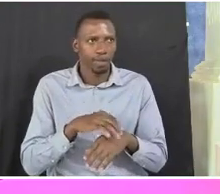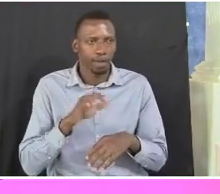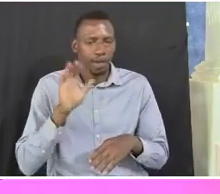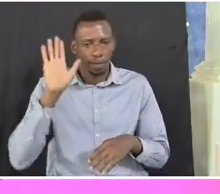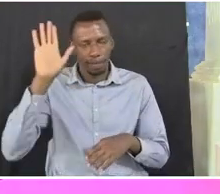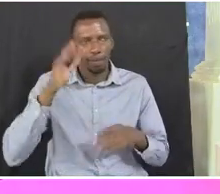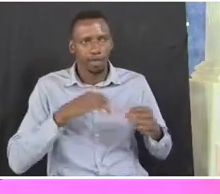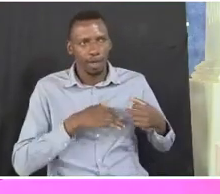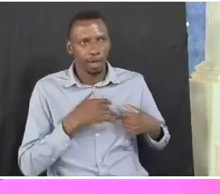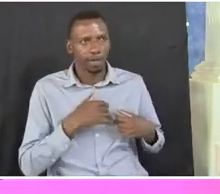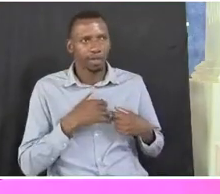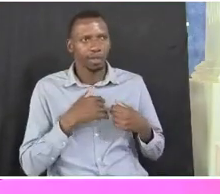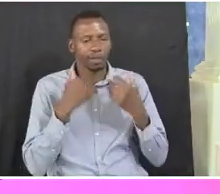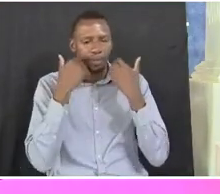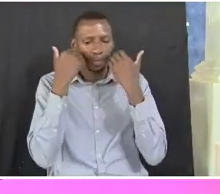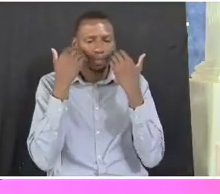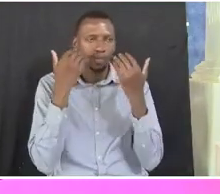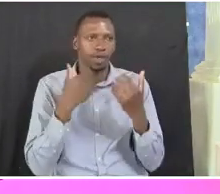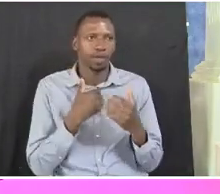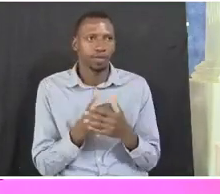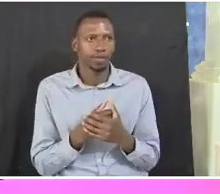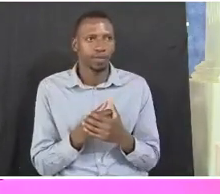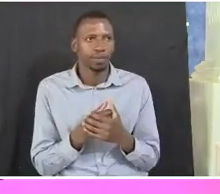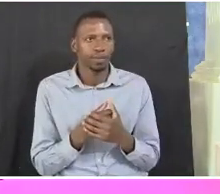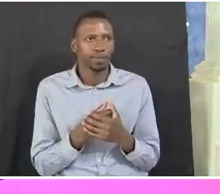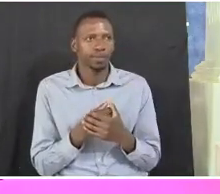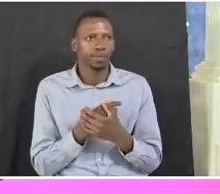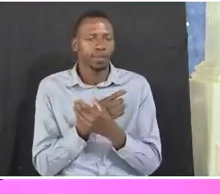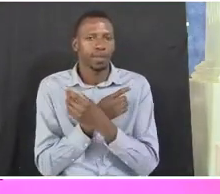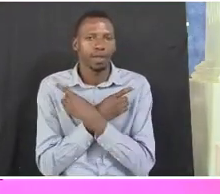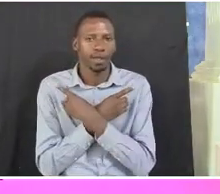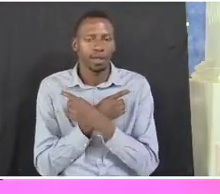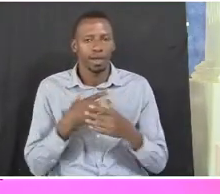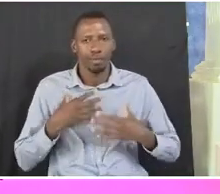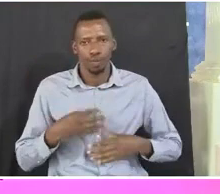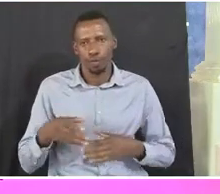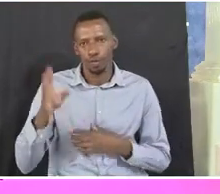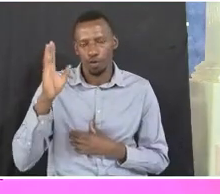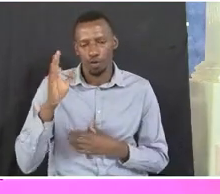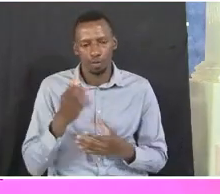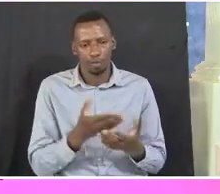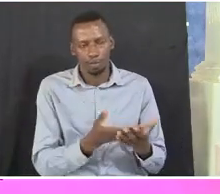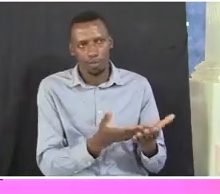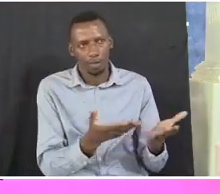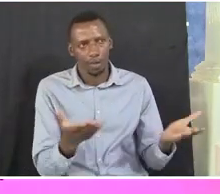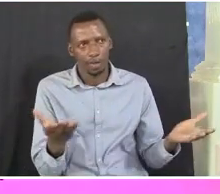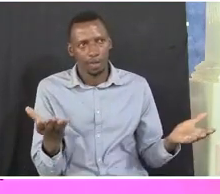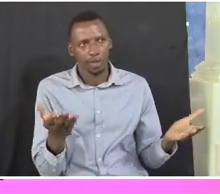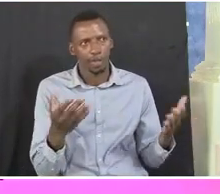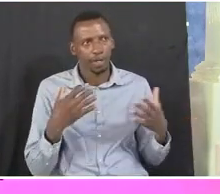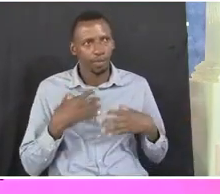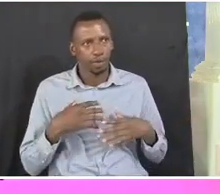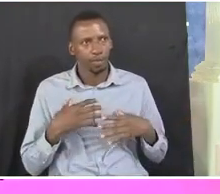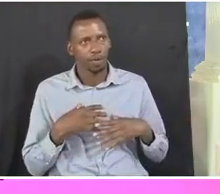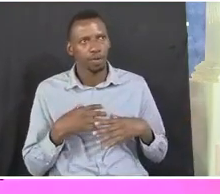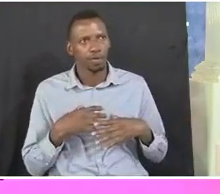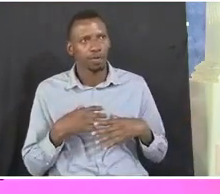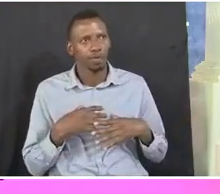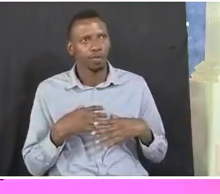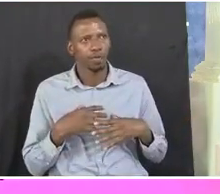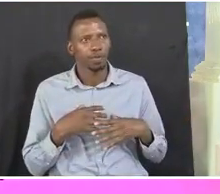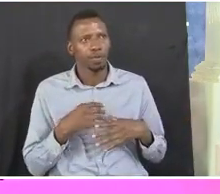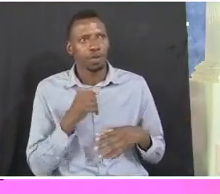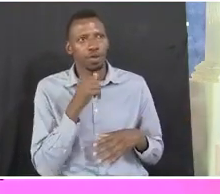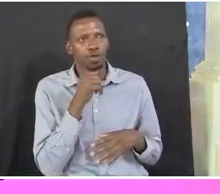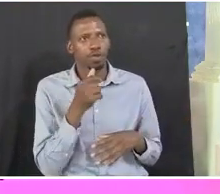heart. Dear people of God, these fellows, they sought not only to gratify